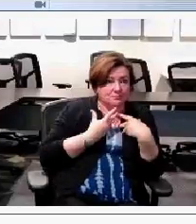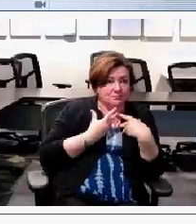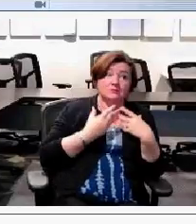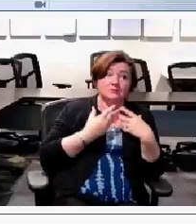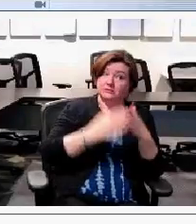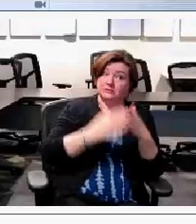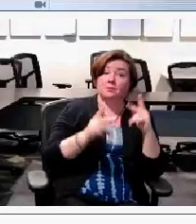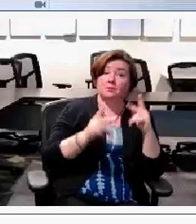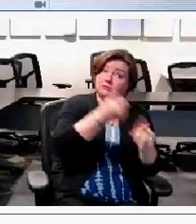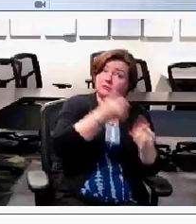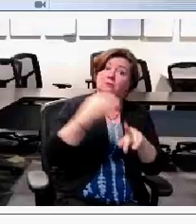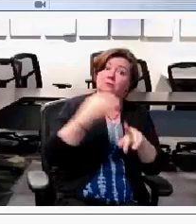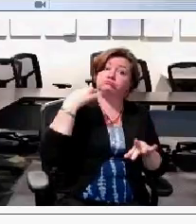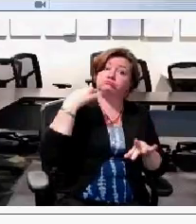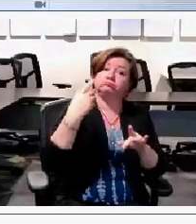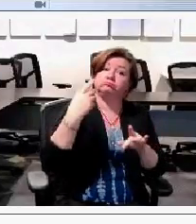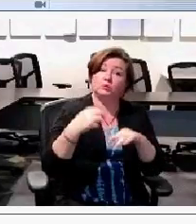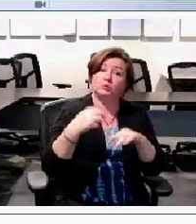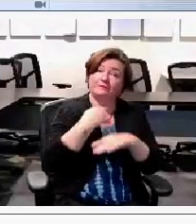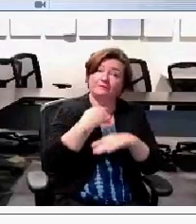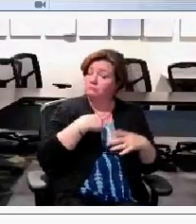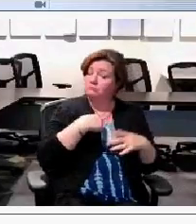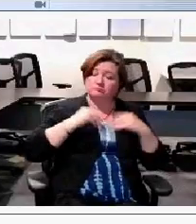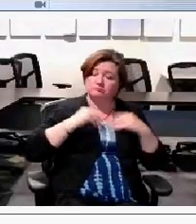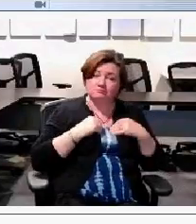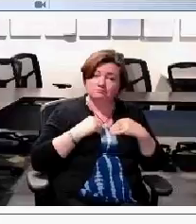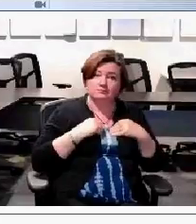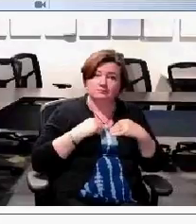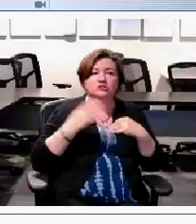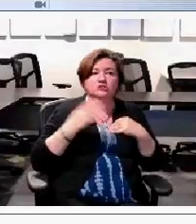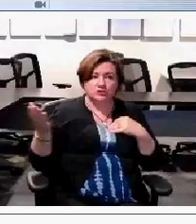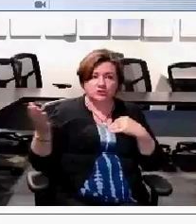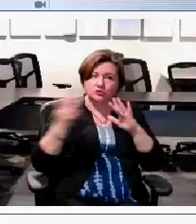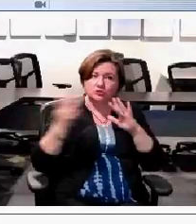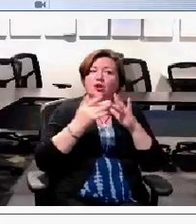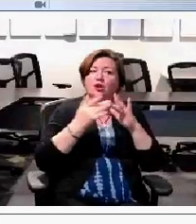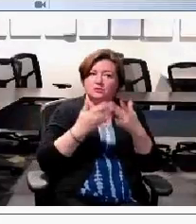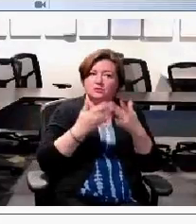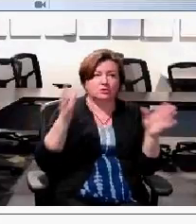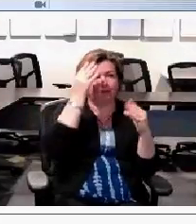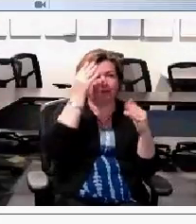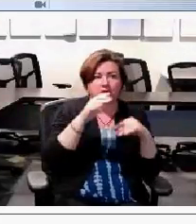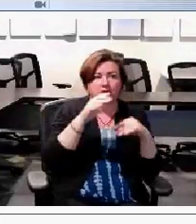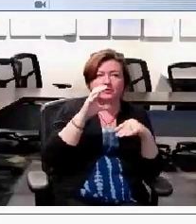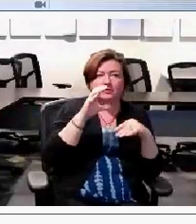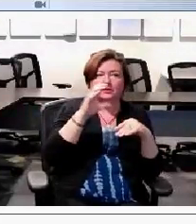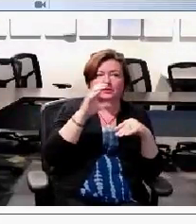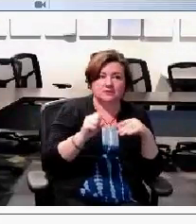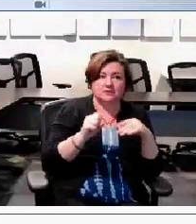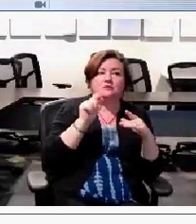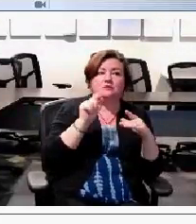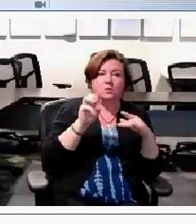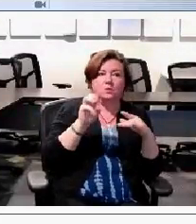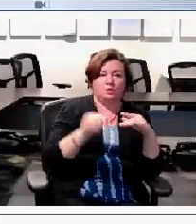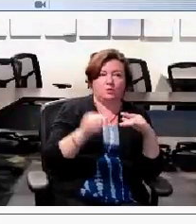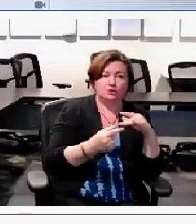accepted, and you can contact just the general information at connectsociety.org, or for more information about